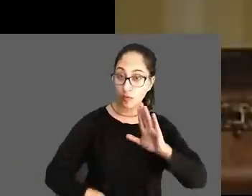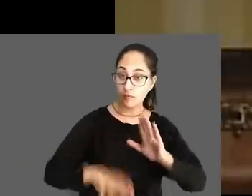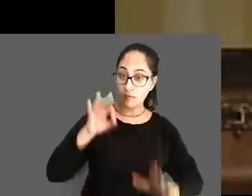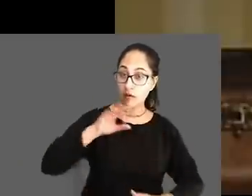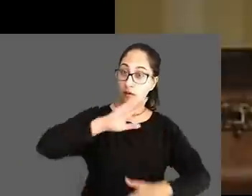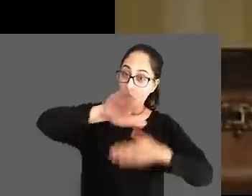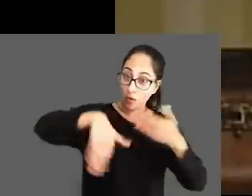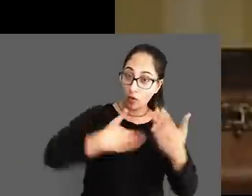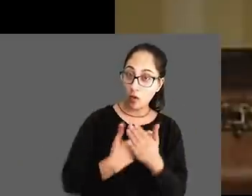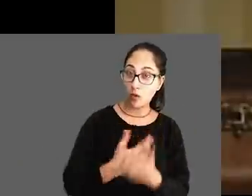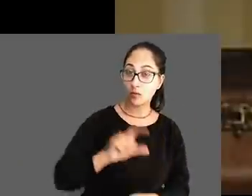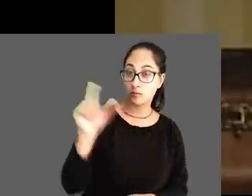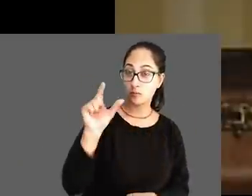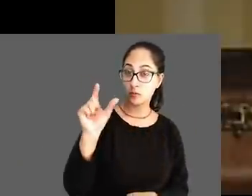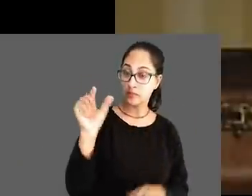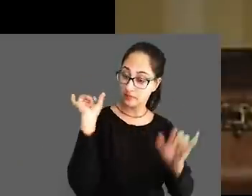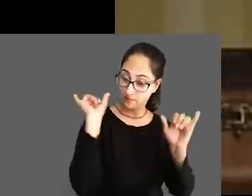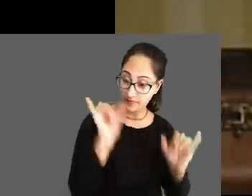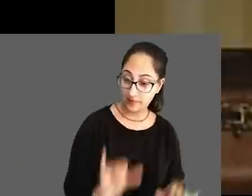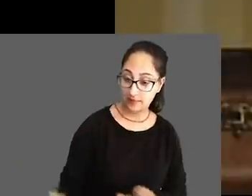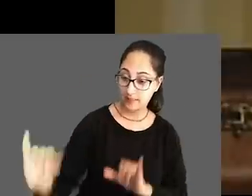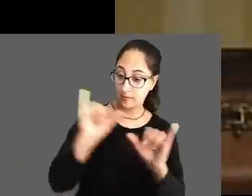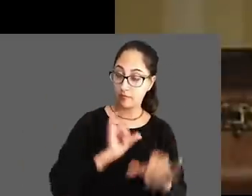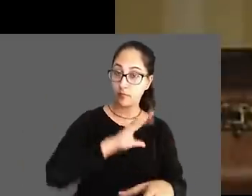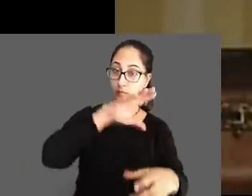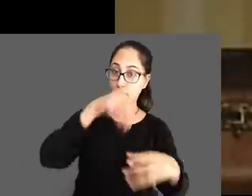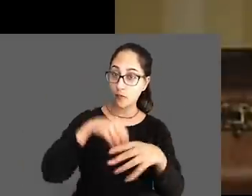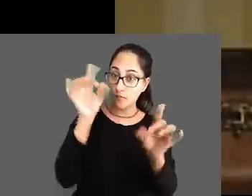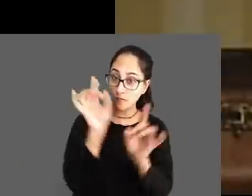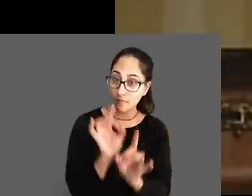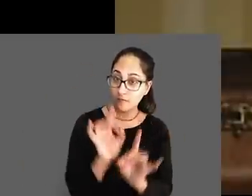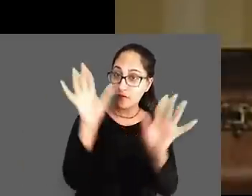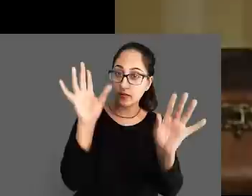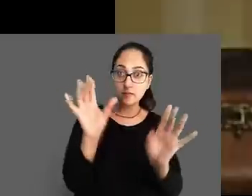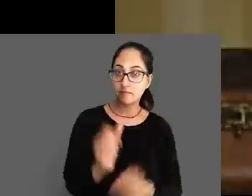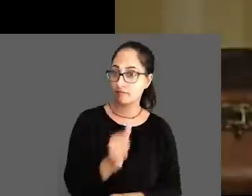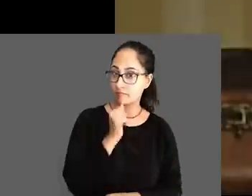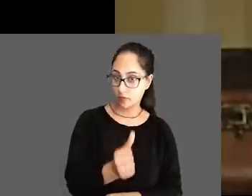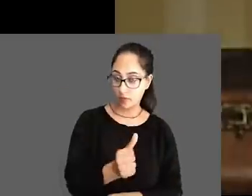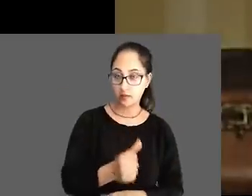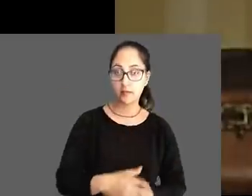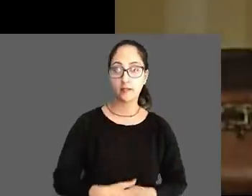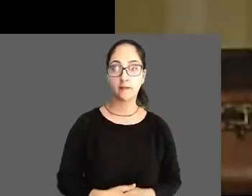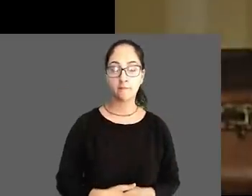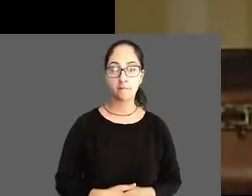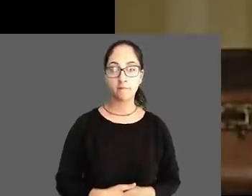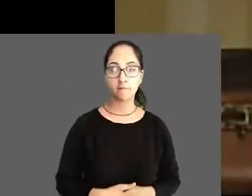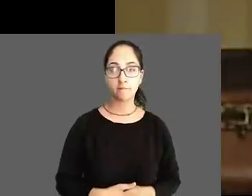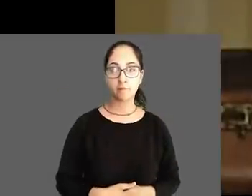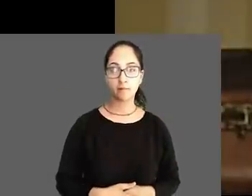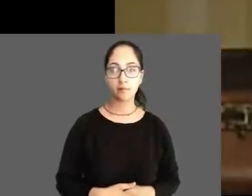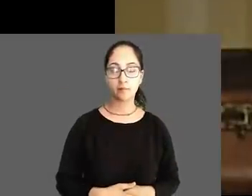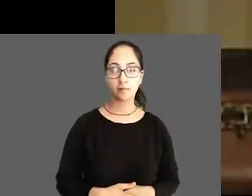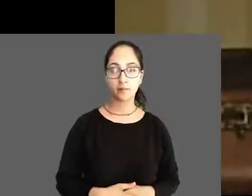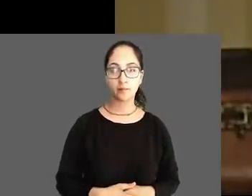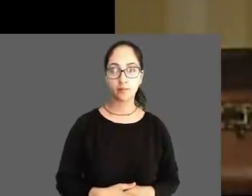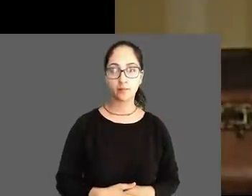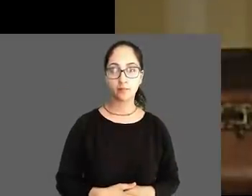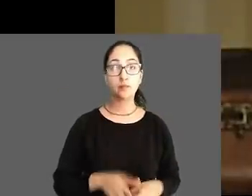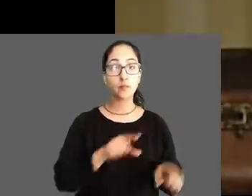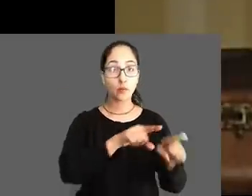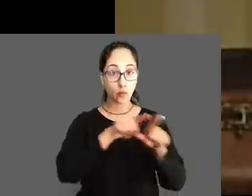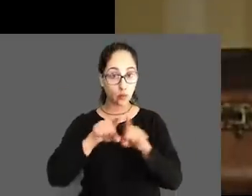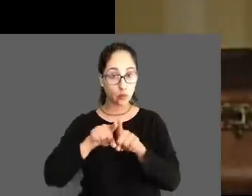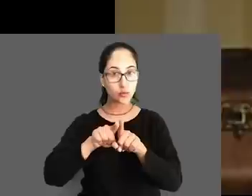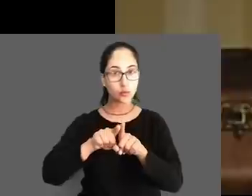that a lot of the causes of those communities are people where there's a long-standing, unresolved political crisis.